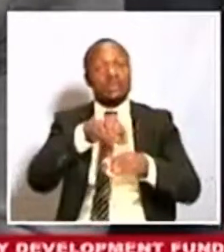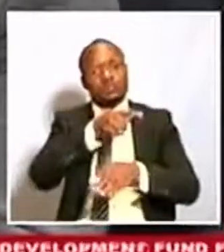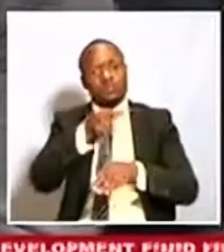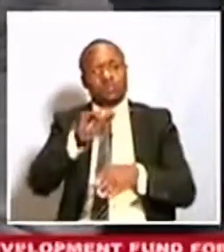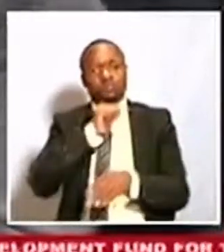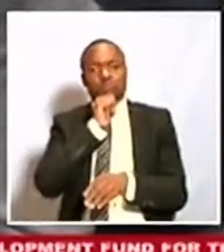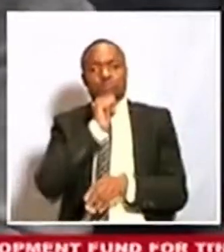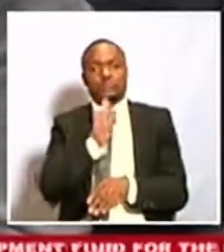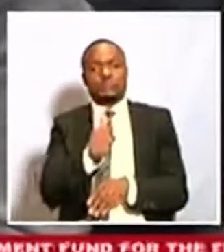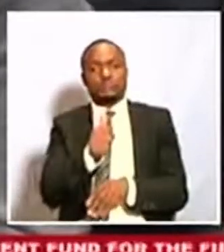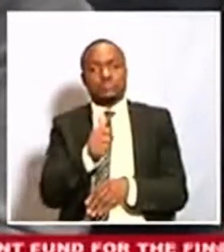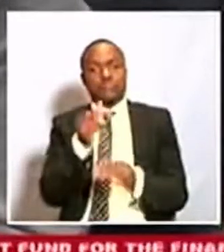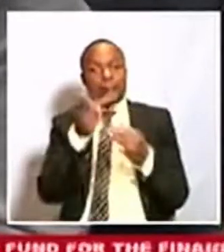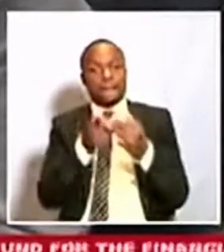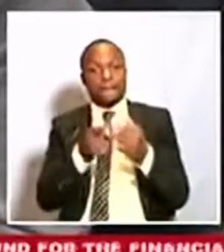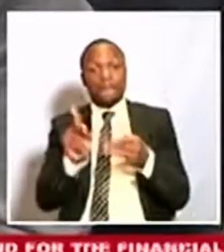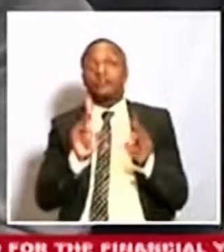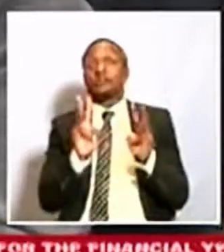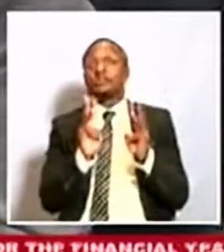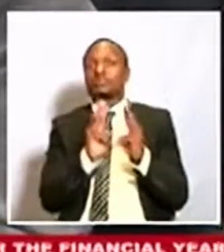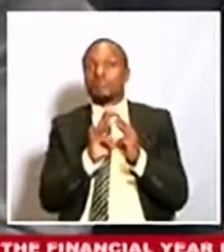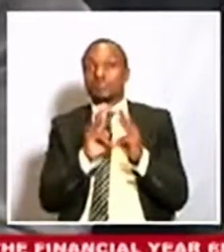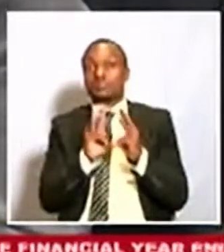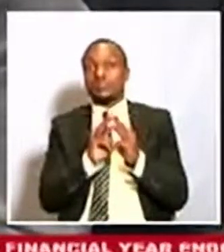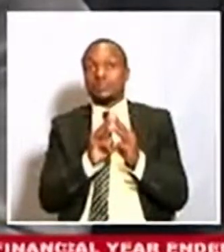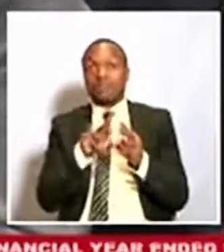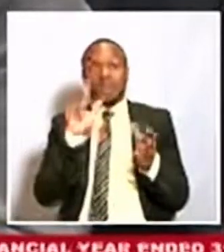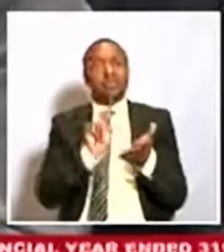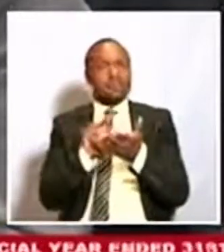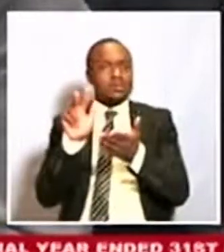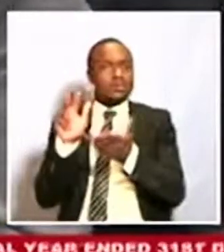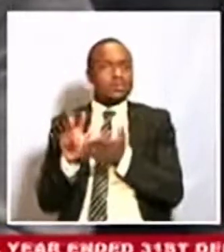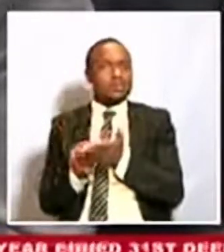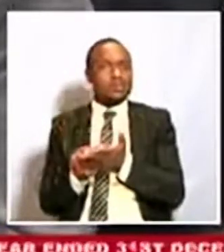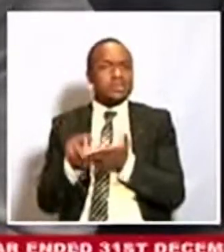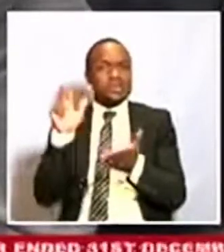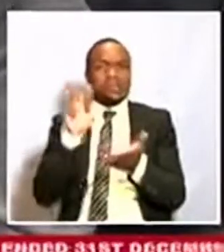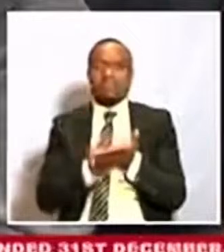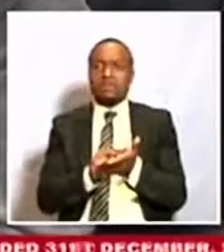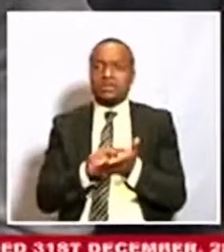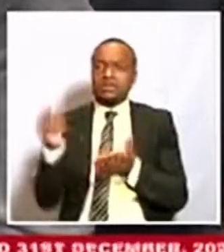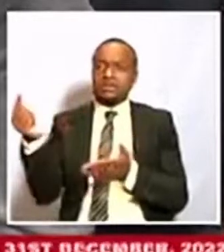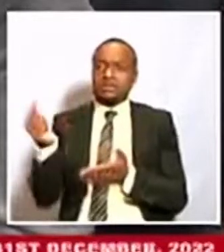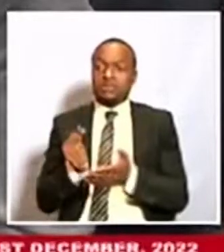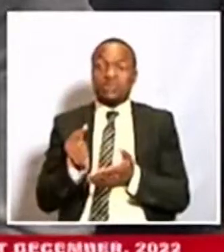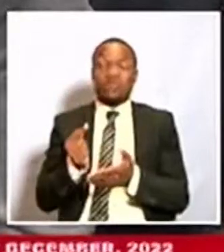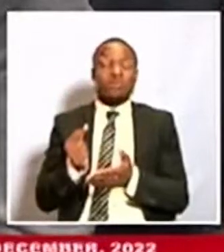not part of the meeting to be approved, then approval comes later.